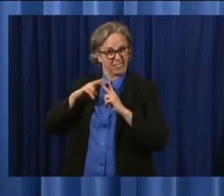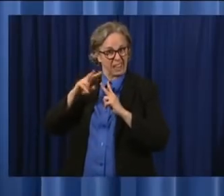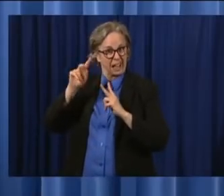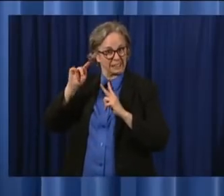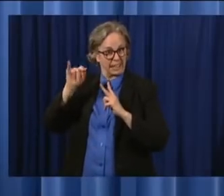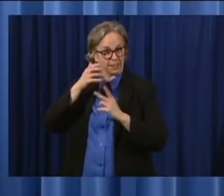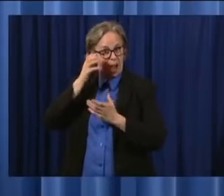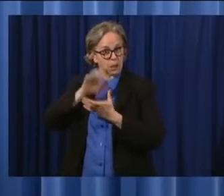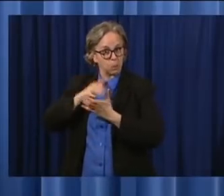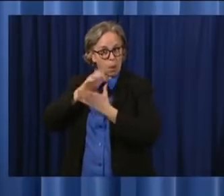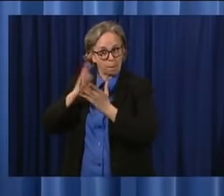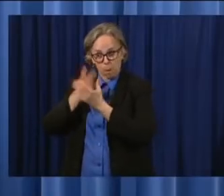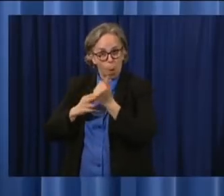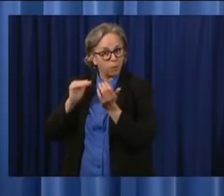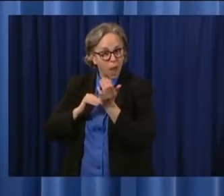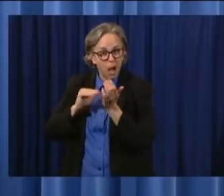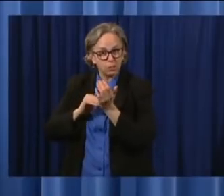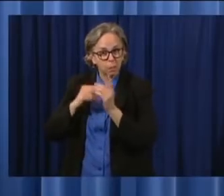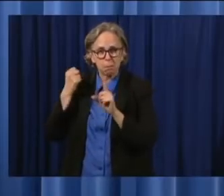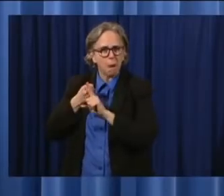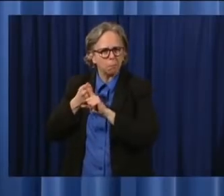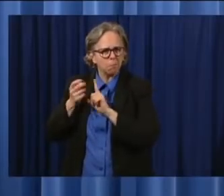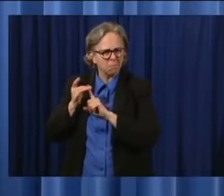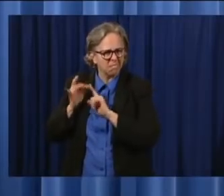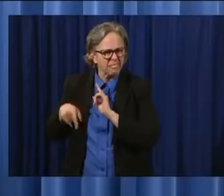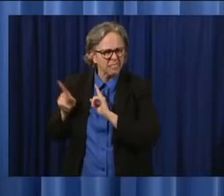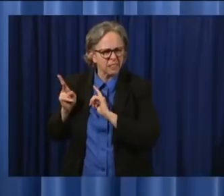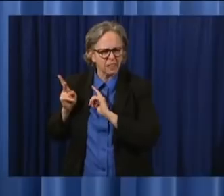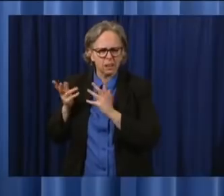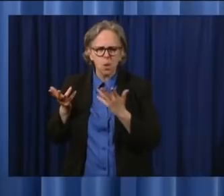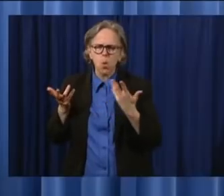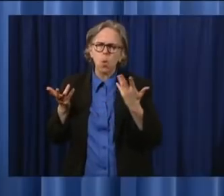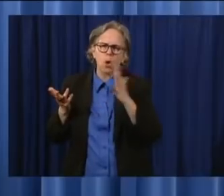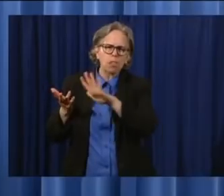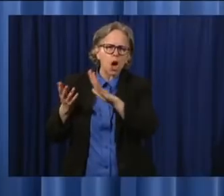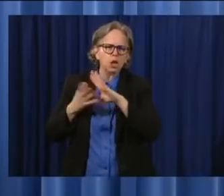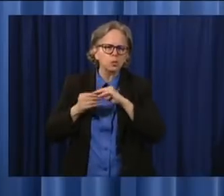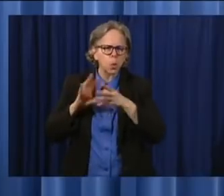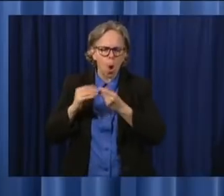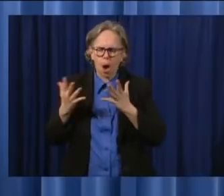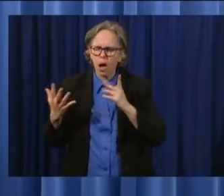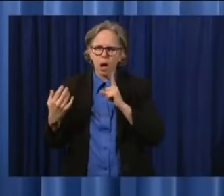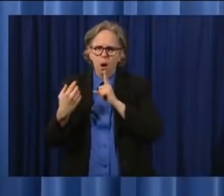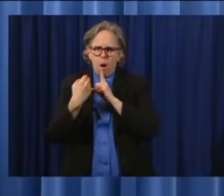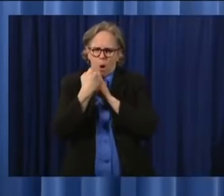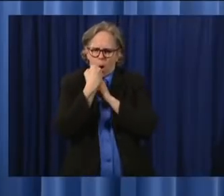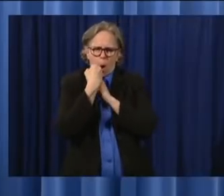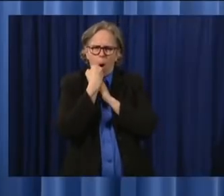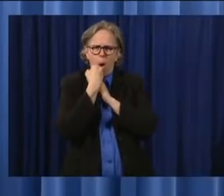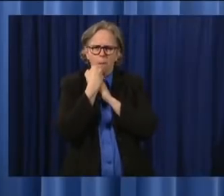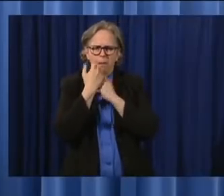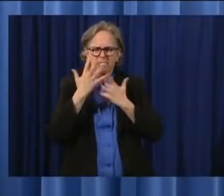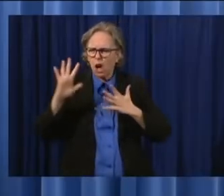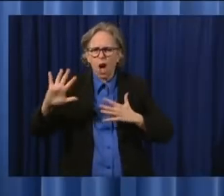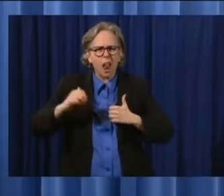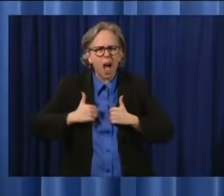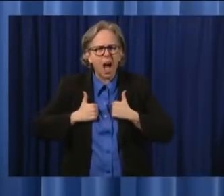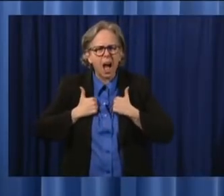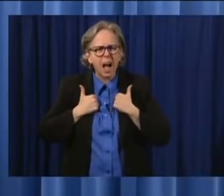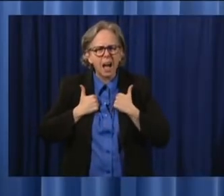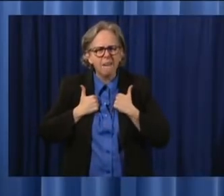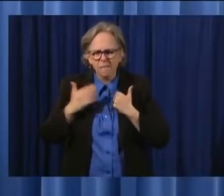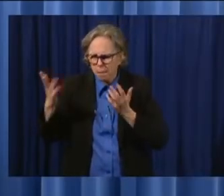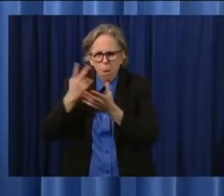getting this for some people is must be god awful. Just to hear